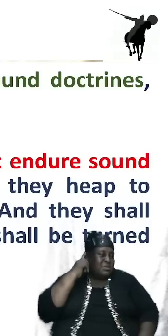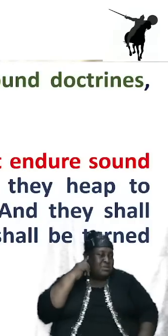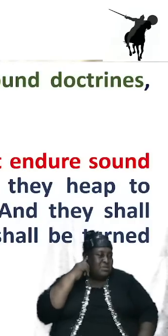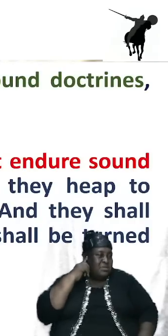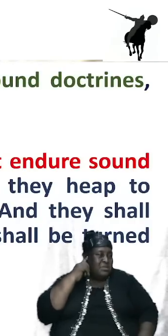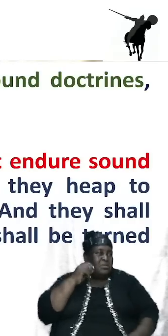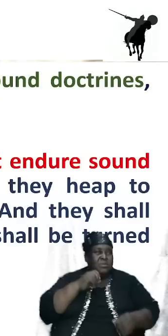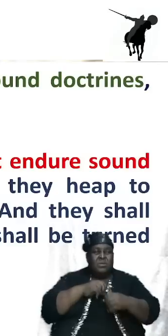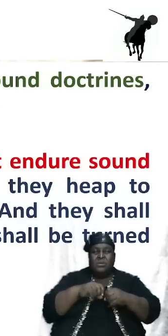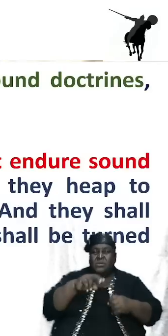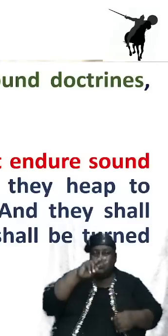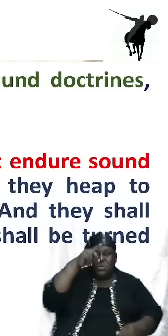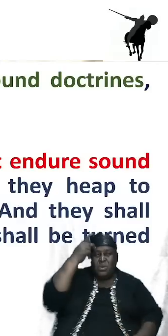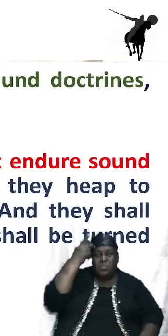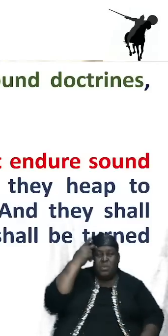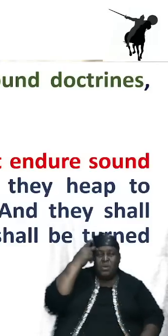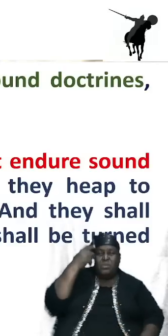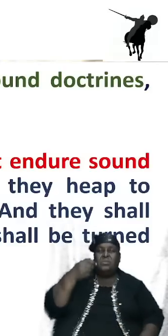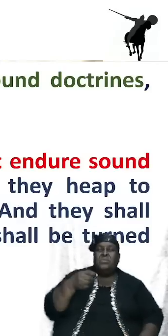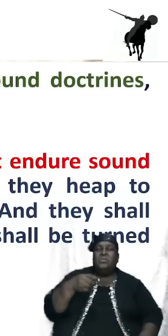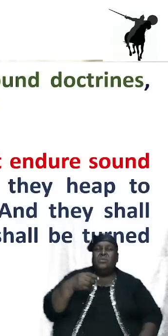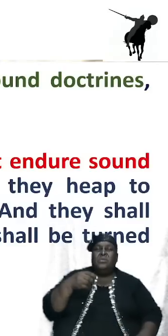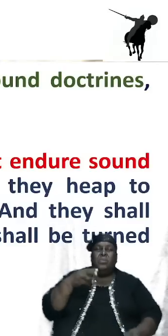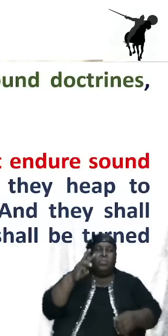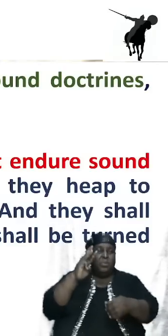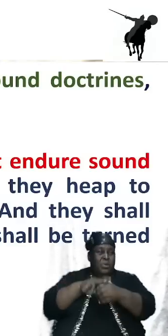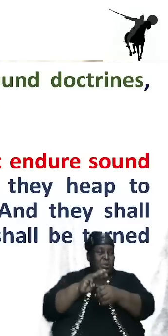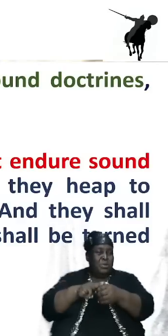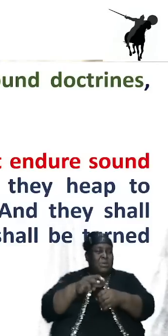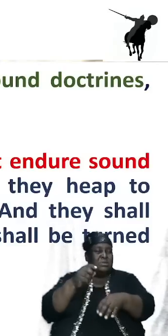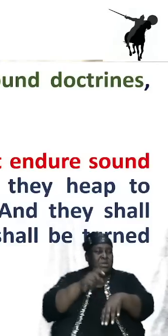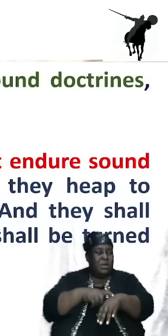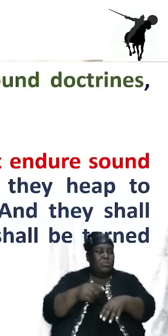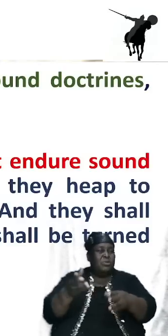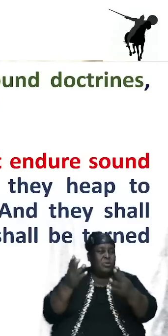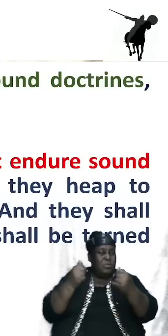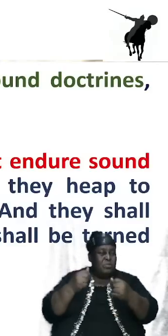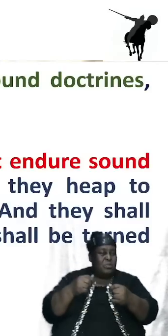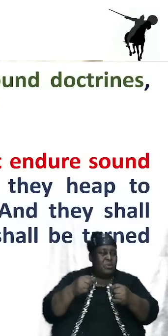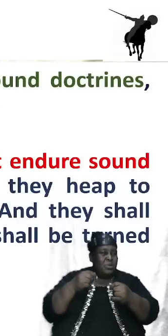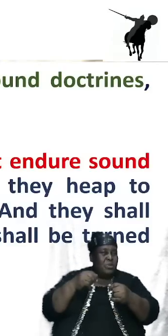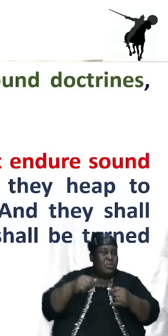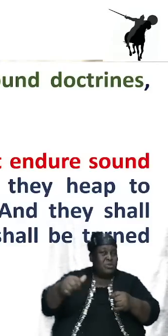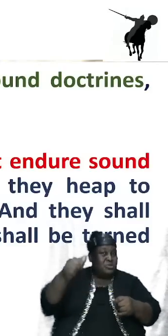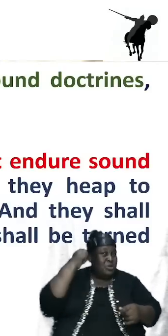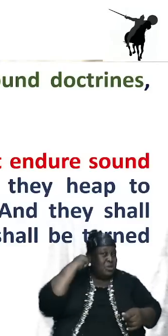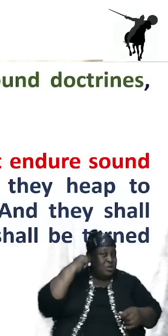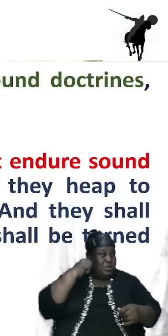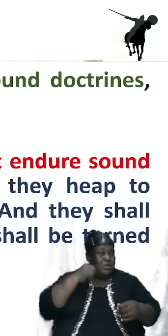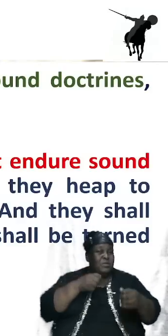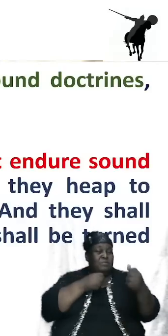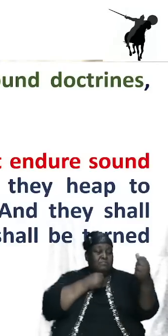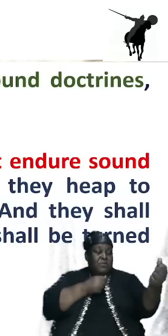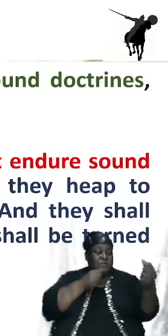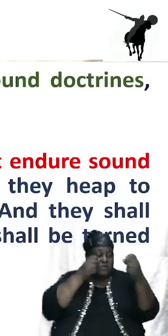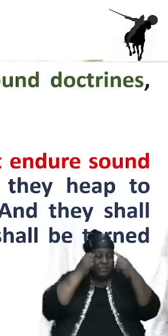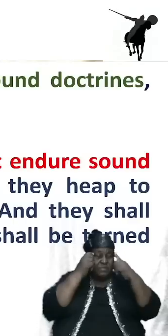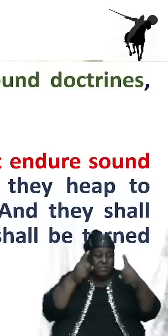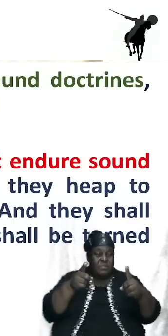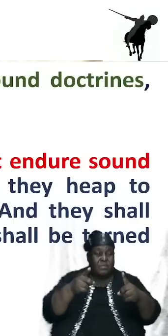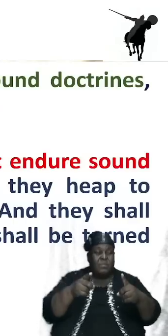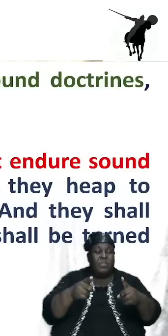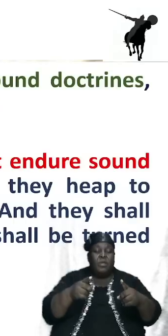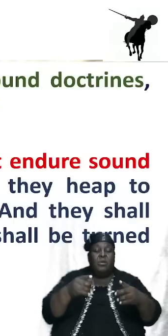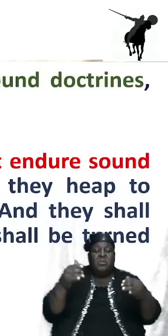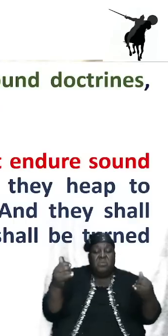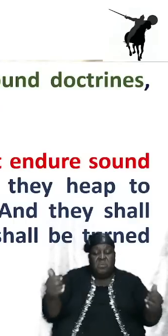Paul warns that a time will come when people will reject sound doctrine. And can I tell you, brethren? Now, in